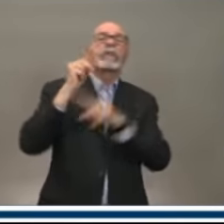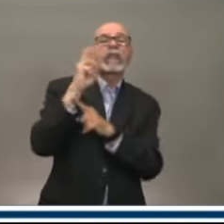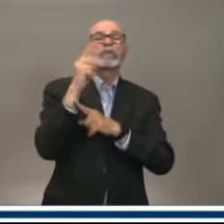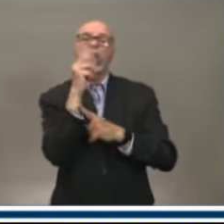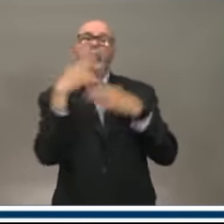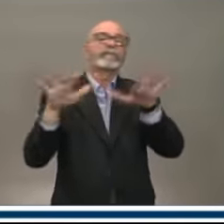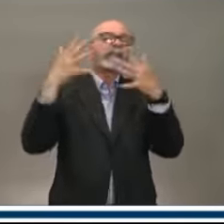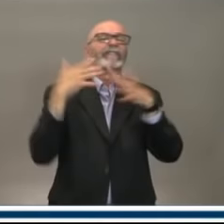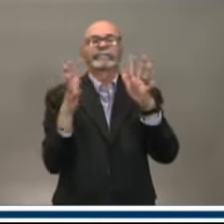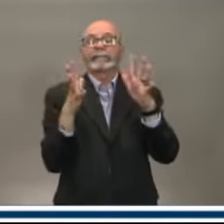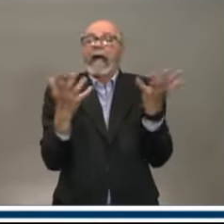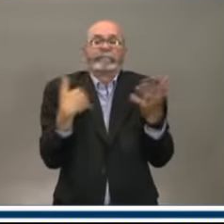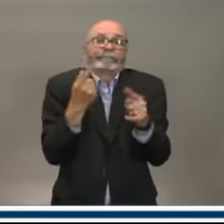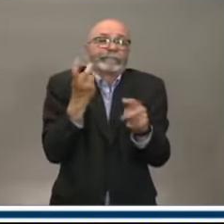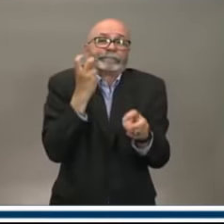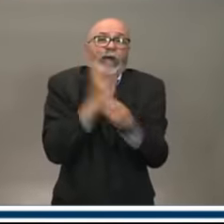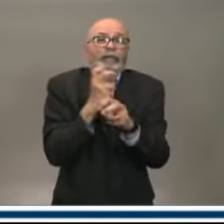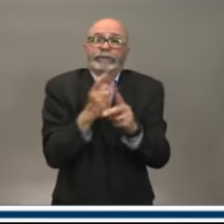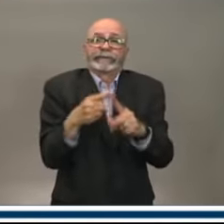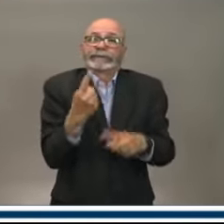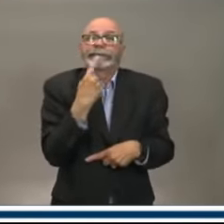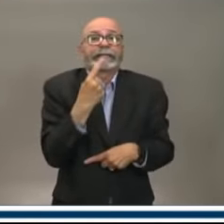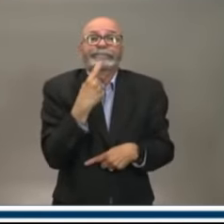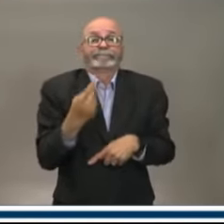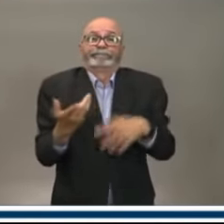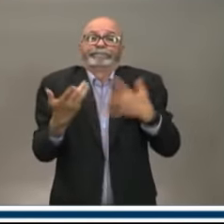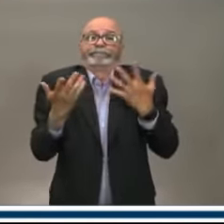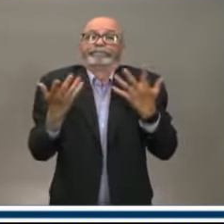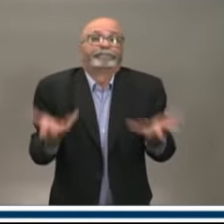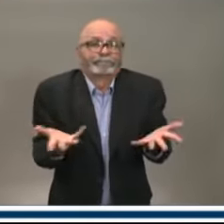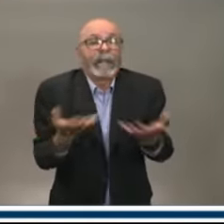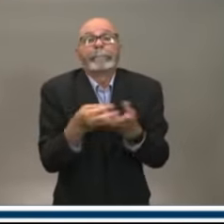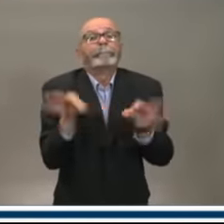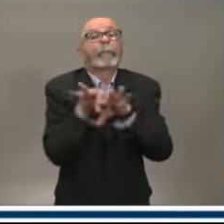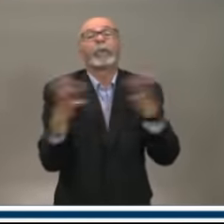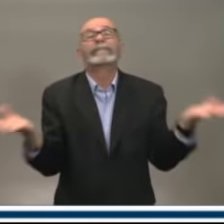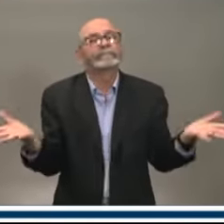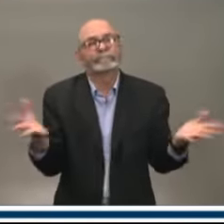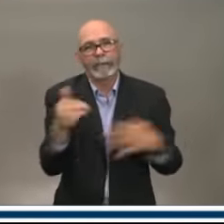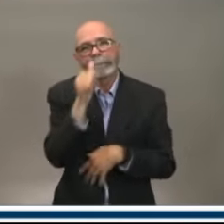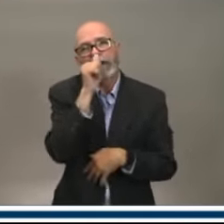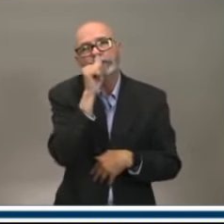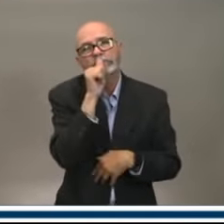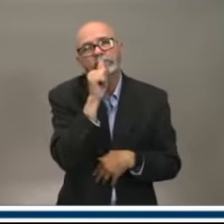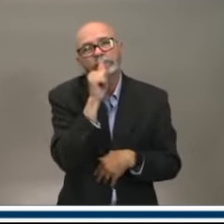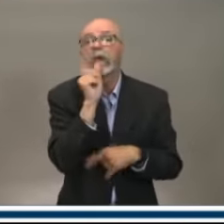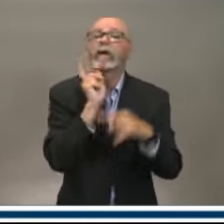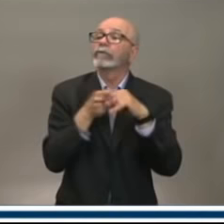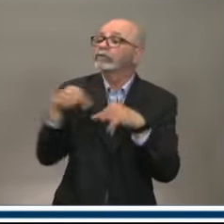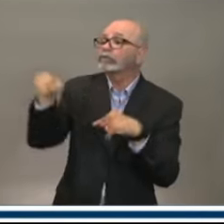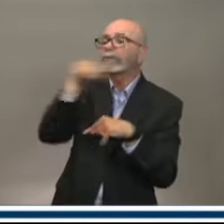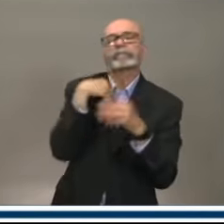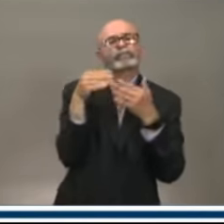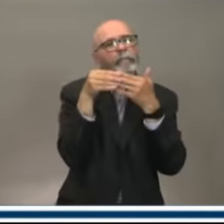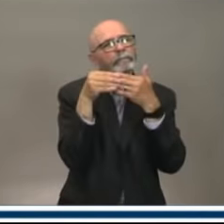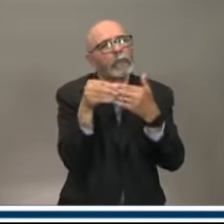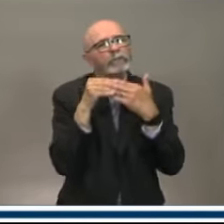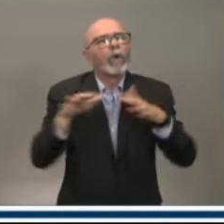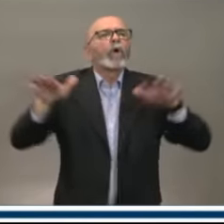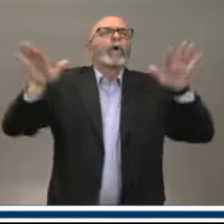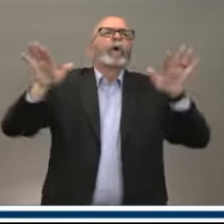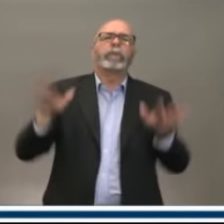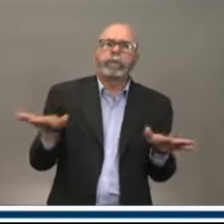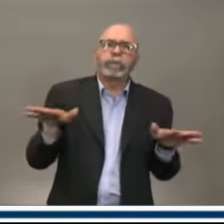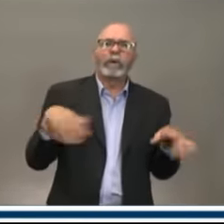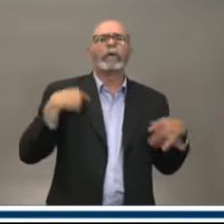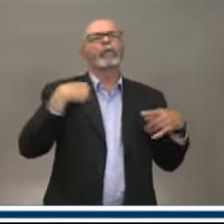dates on this. We're going to have to ask people to be patient and be flexible as we move through this. But it's important that we move this through